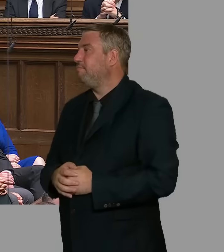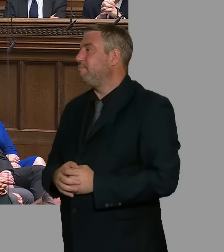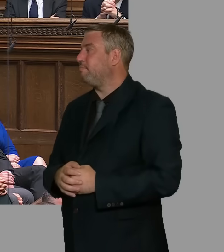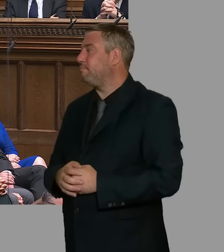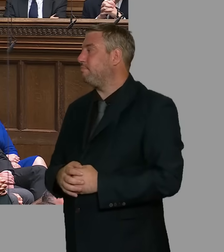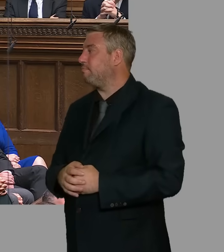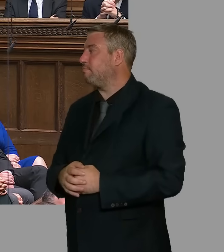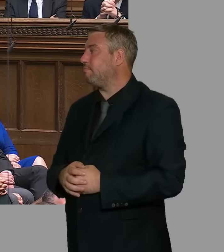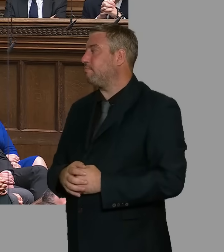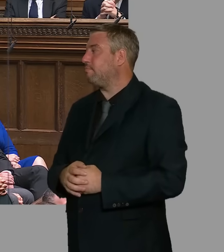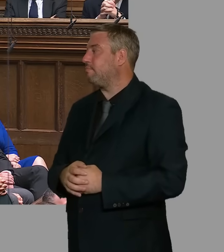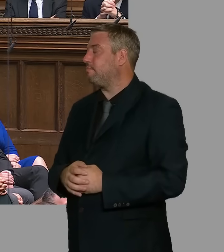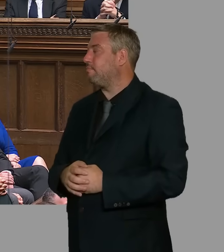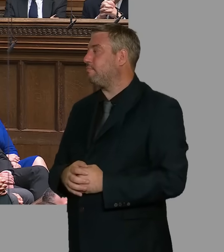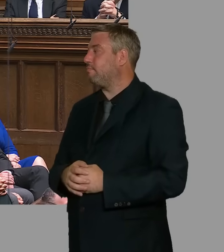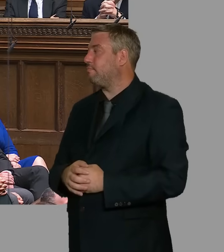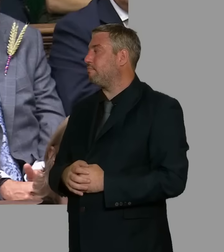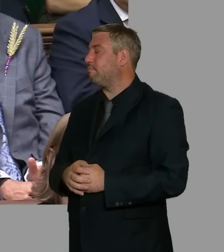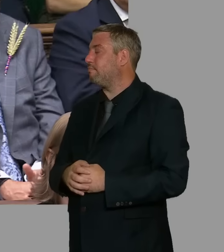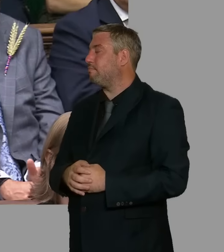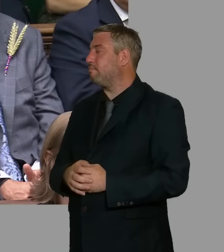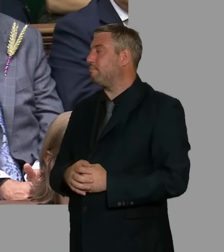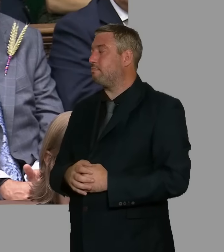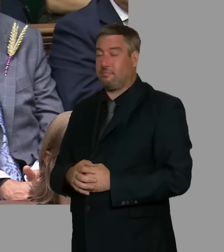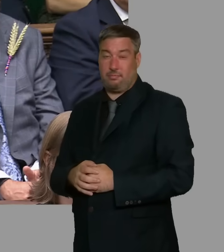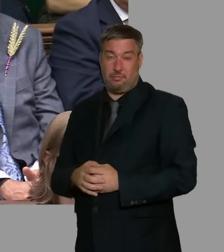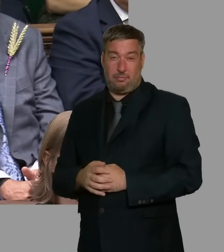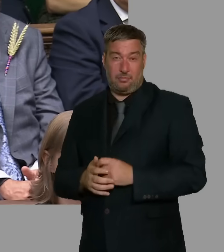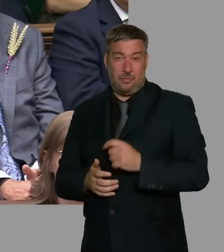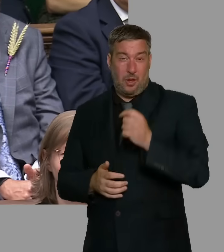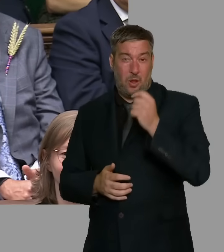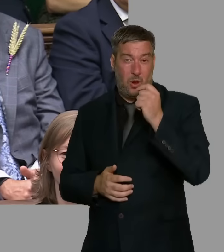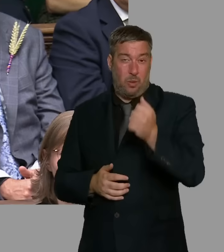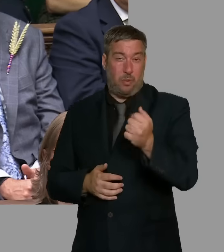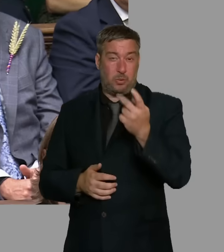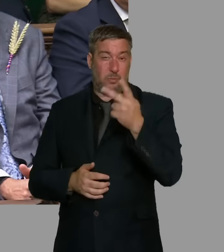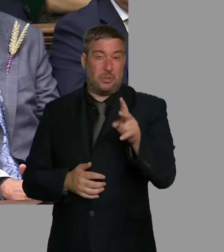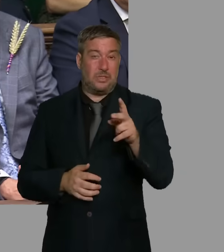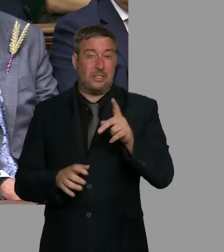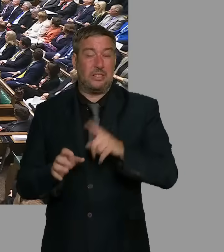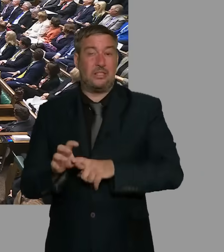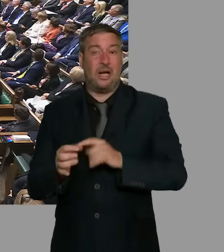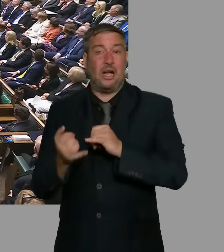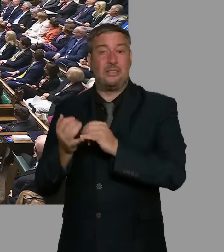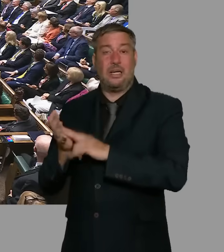Kirkcaldy High Street has been in a state of decline. Won't be in this chamber.